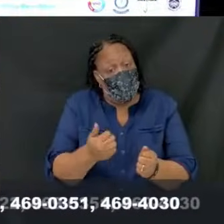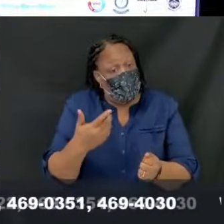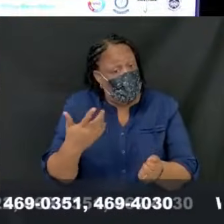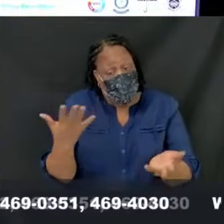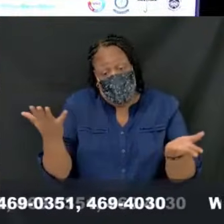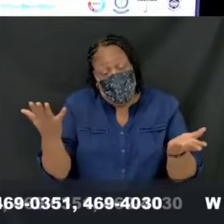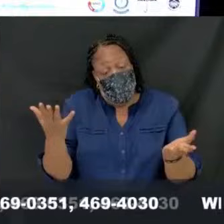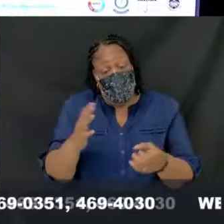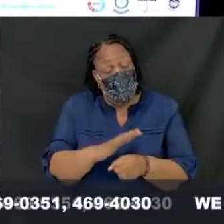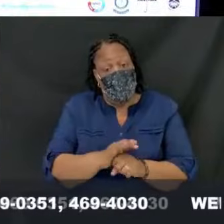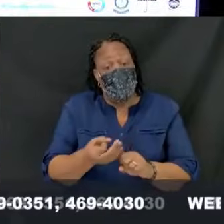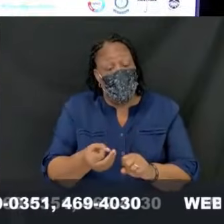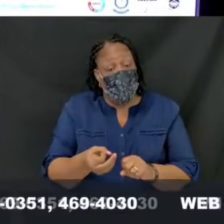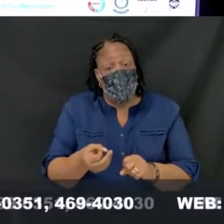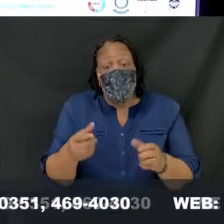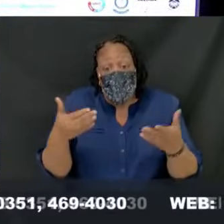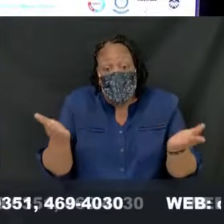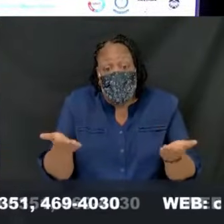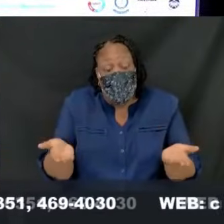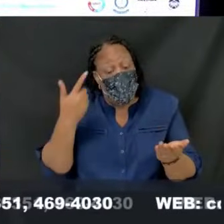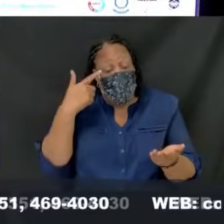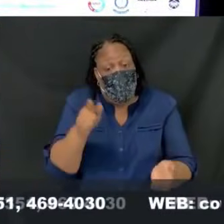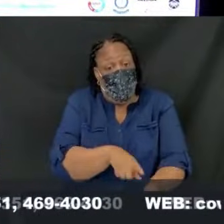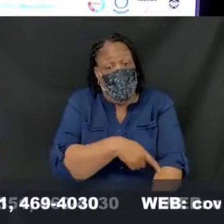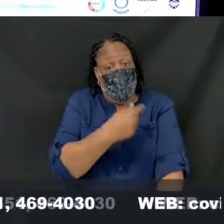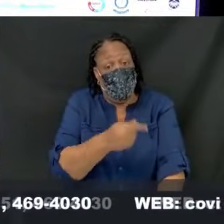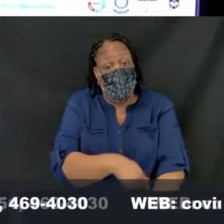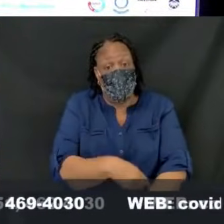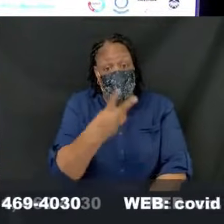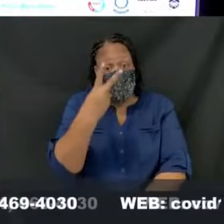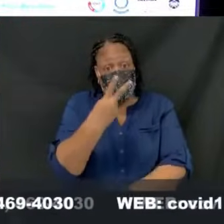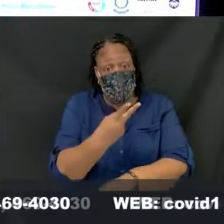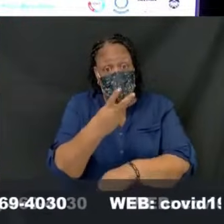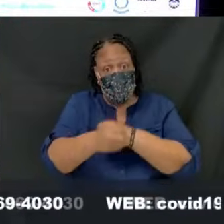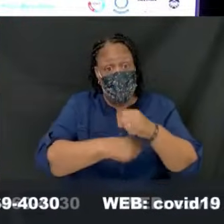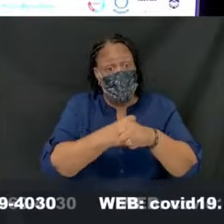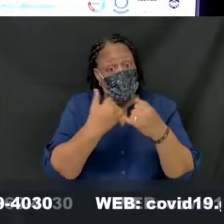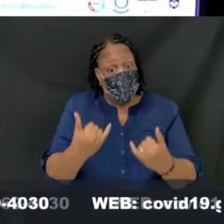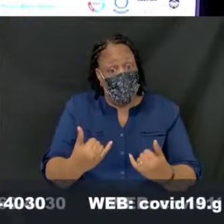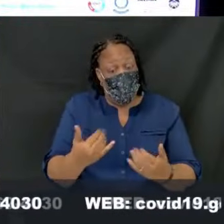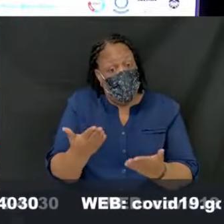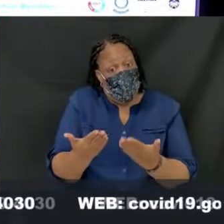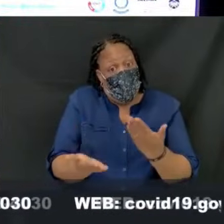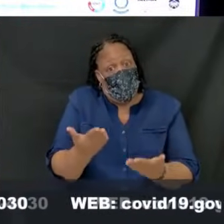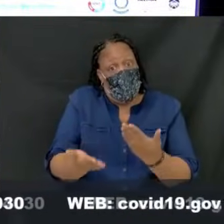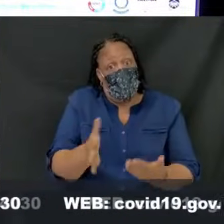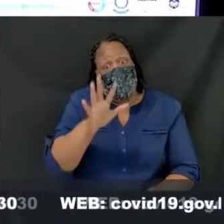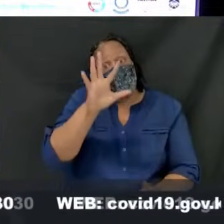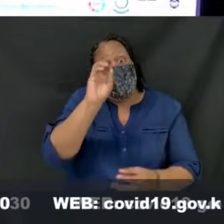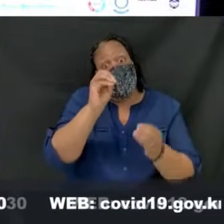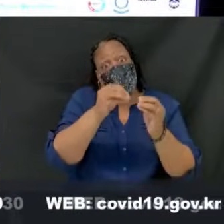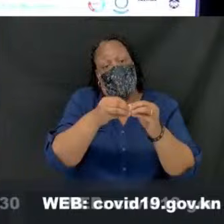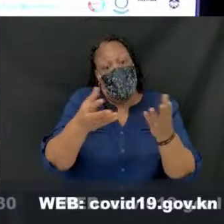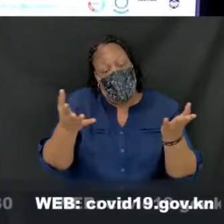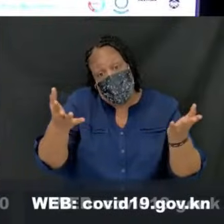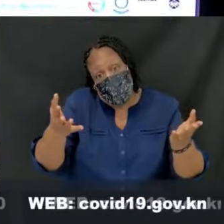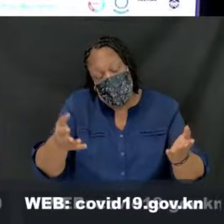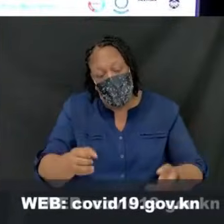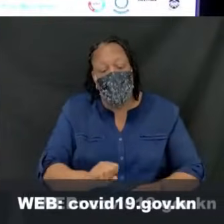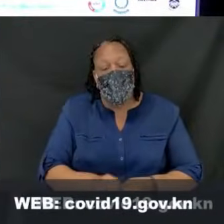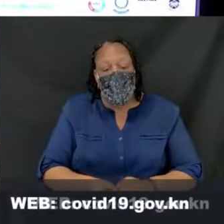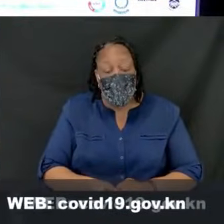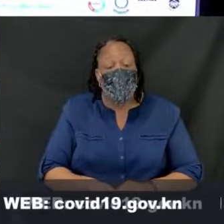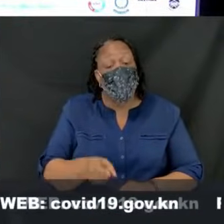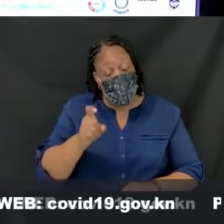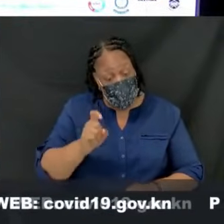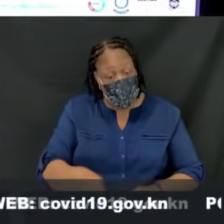here with us for a long time, and we need to make sure that we can safely live and exist with it. We need